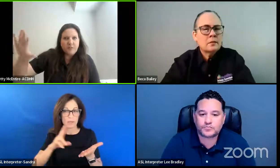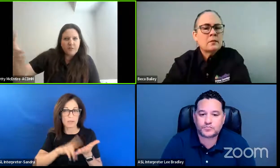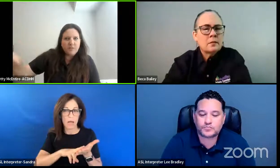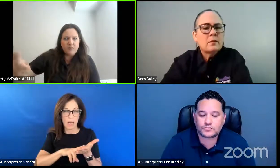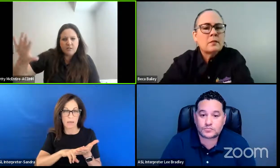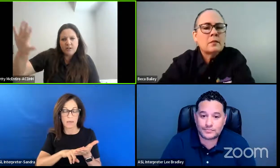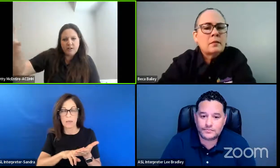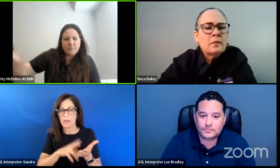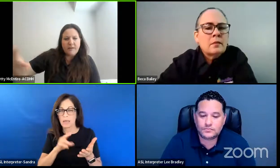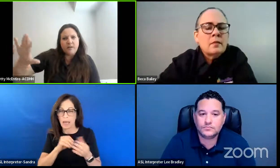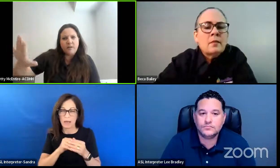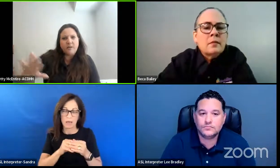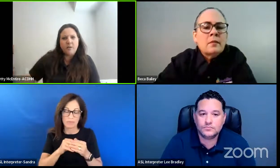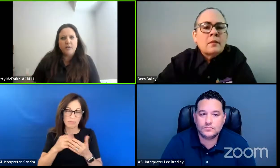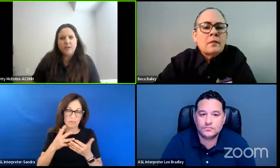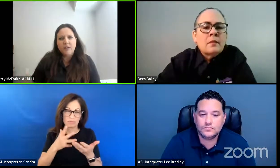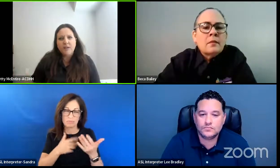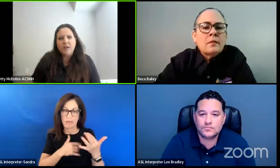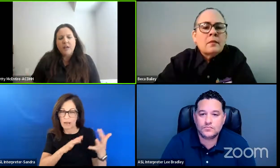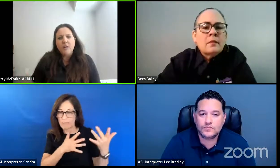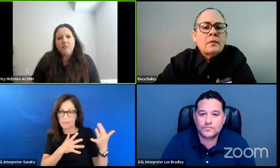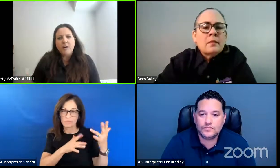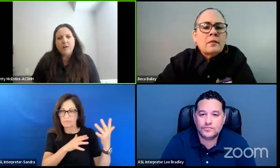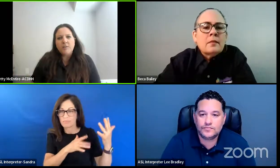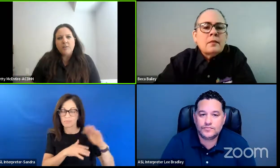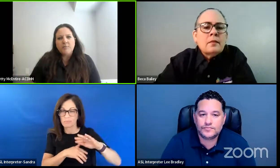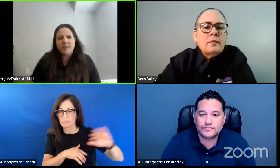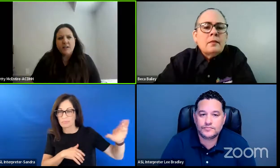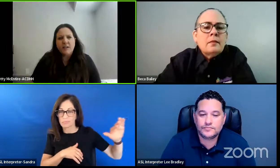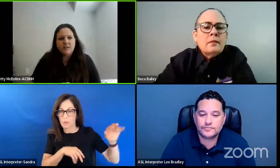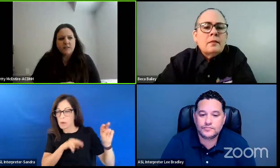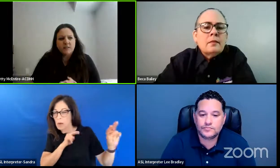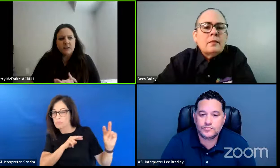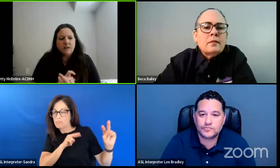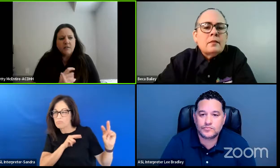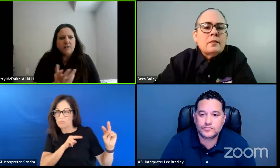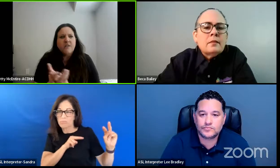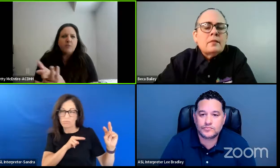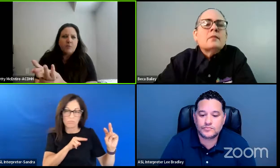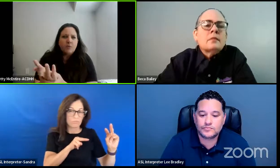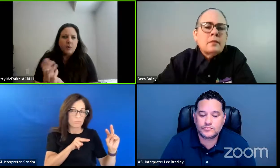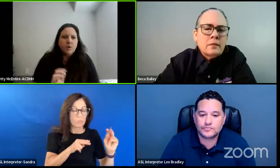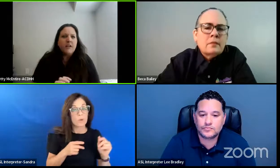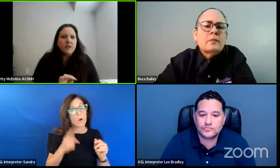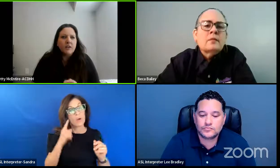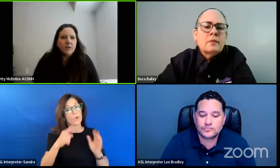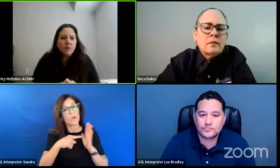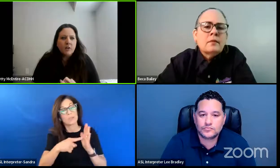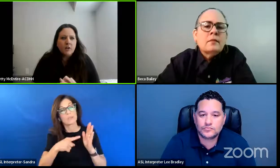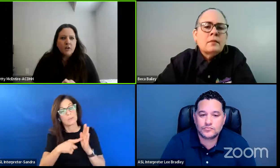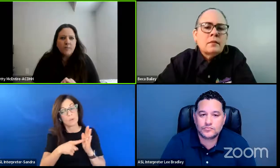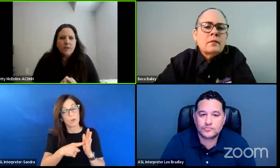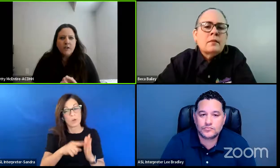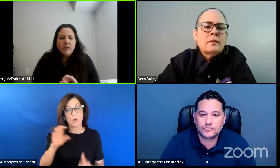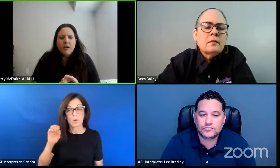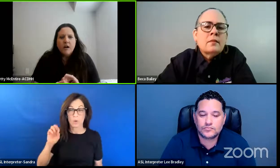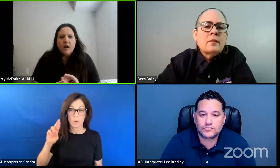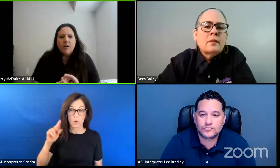the peripheral, like in the background, that we monitored because, for example, the organ